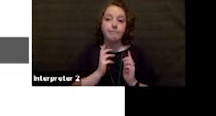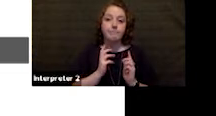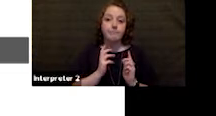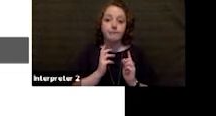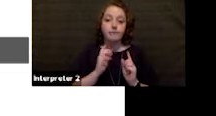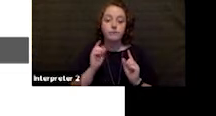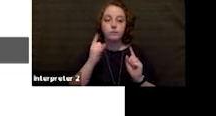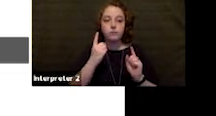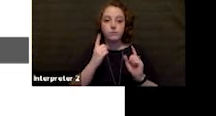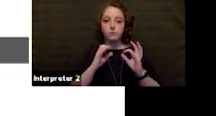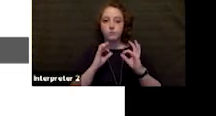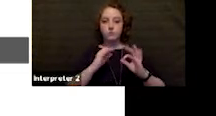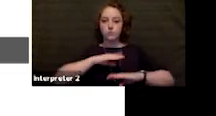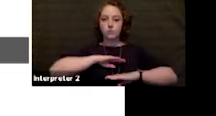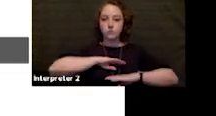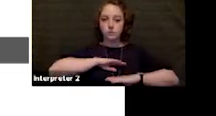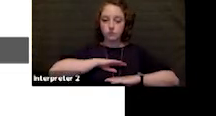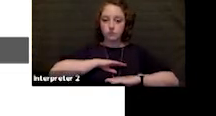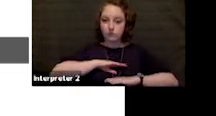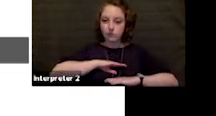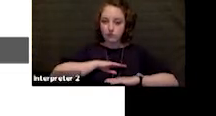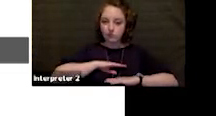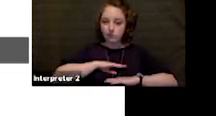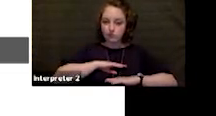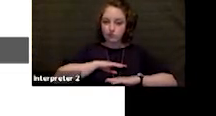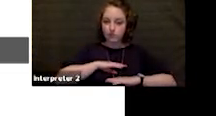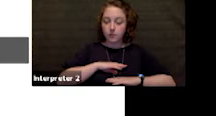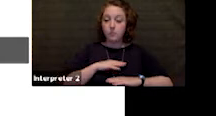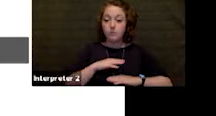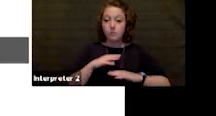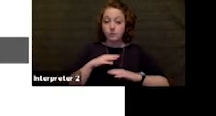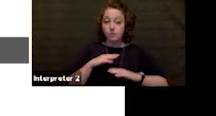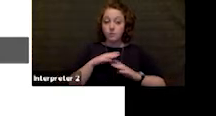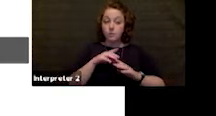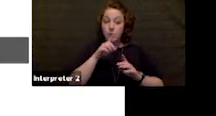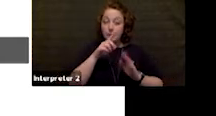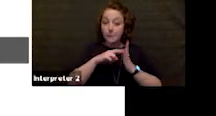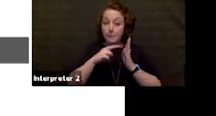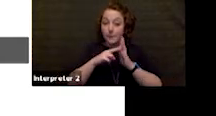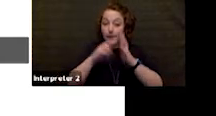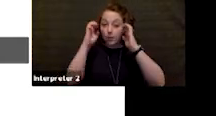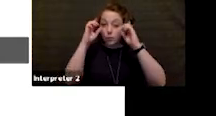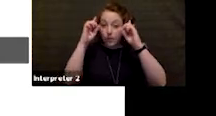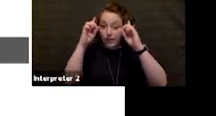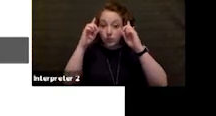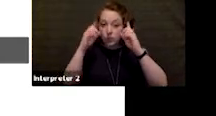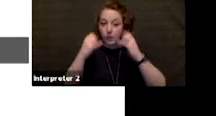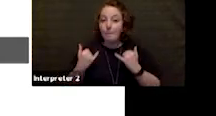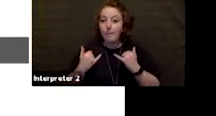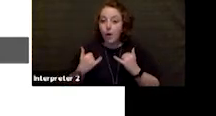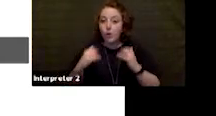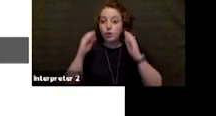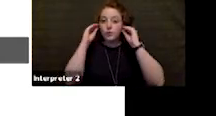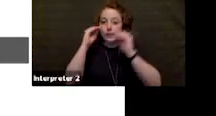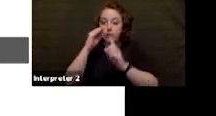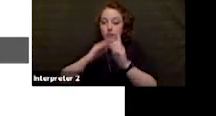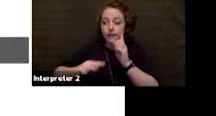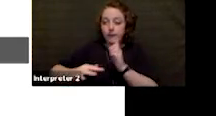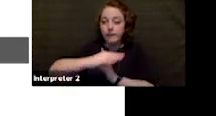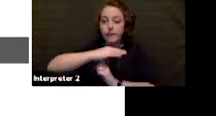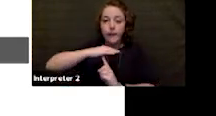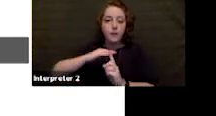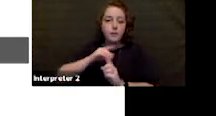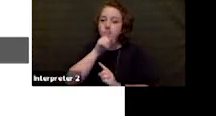suitability. It does not address any of the educational or it does not support modern teaching environments. It doesn't add that level